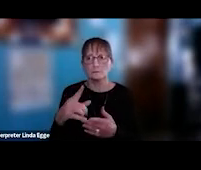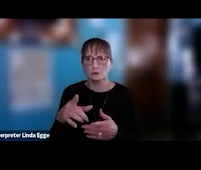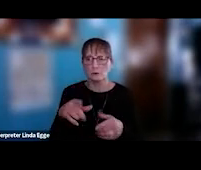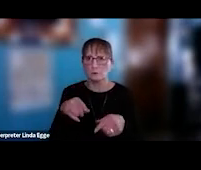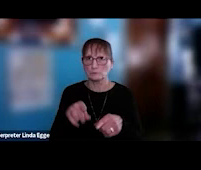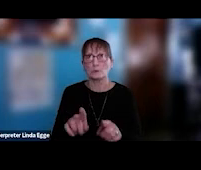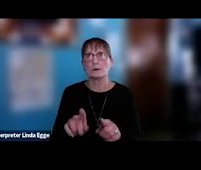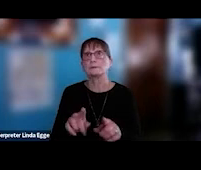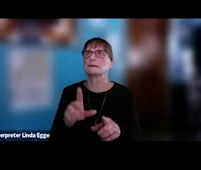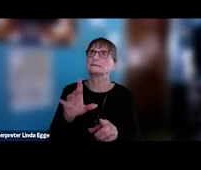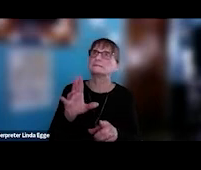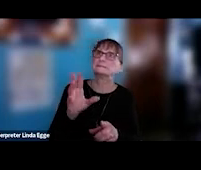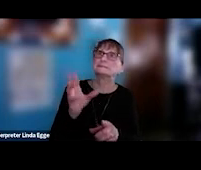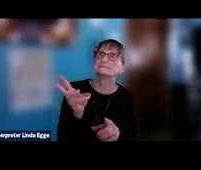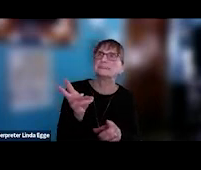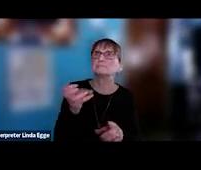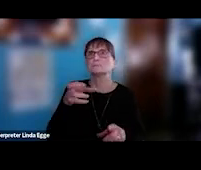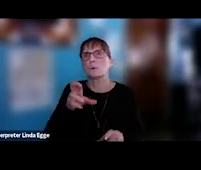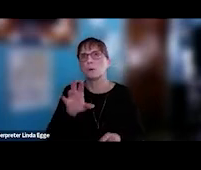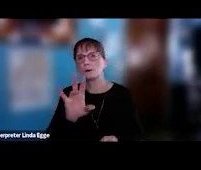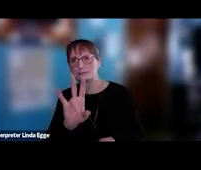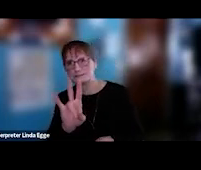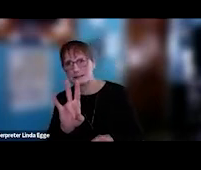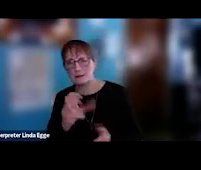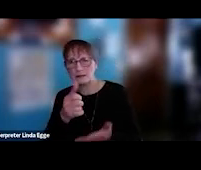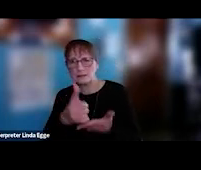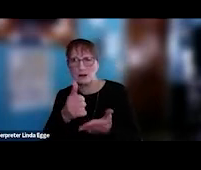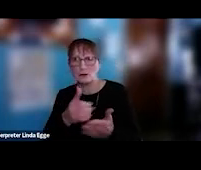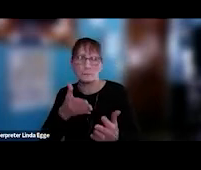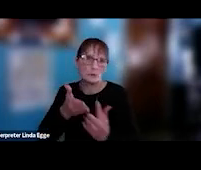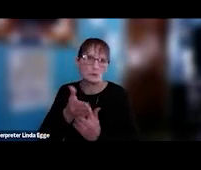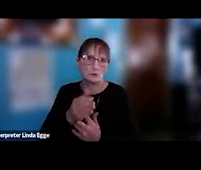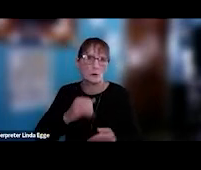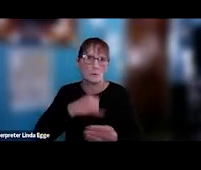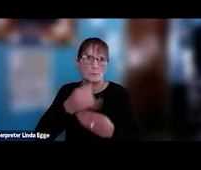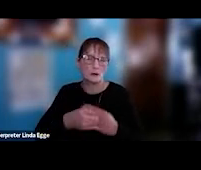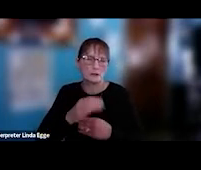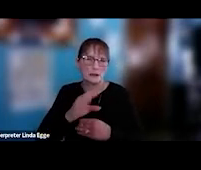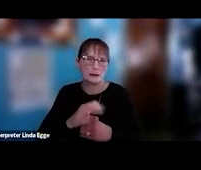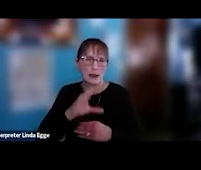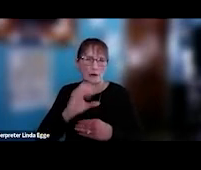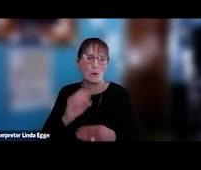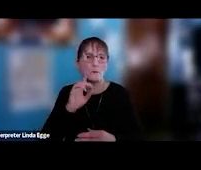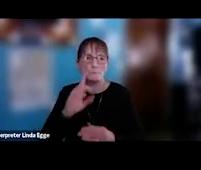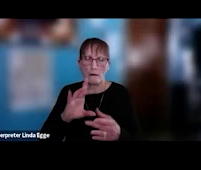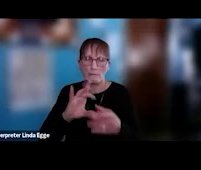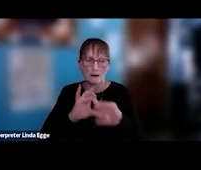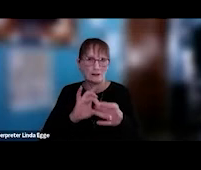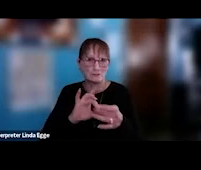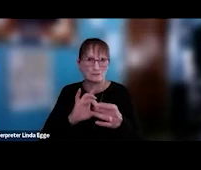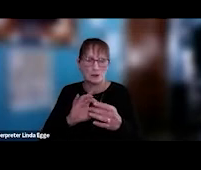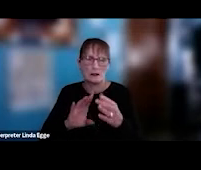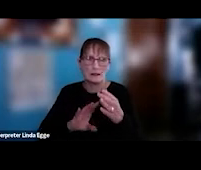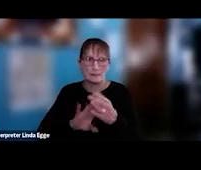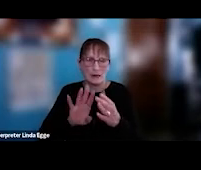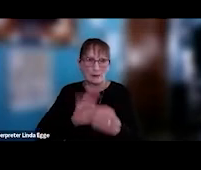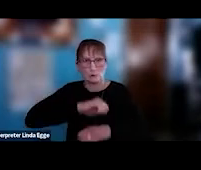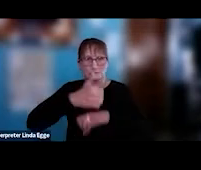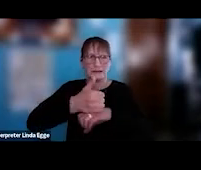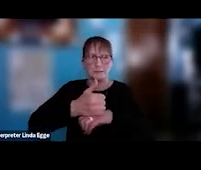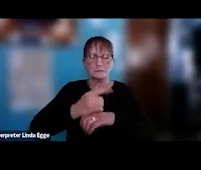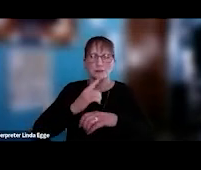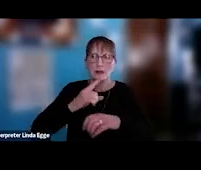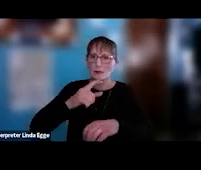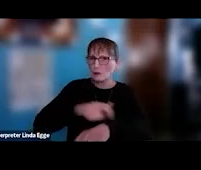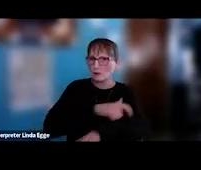6 or 7 sessions that are held through Project ECHO, but relationships are being established that can be long-term and